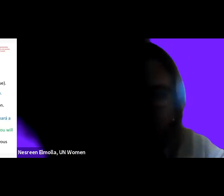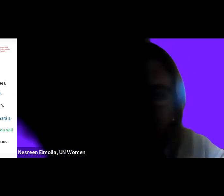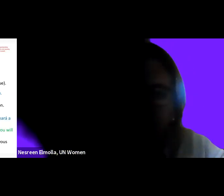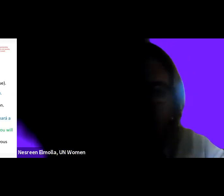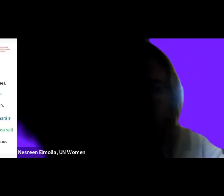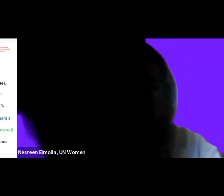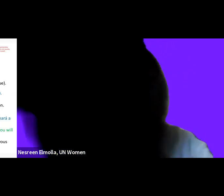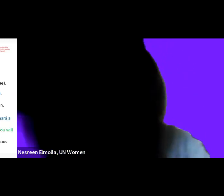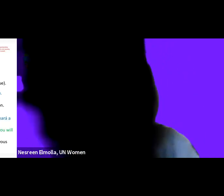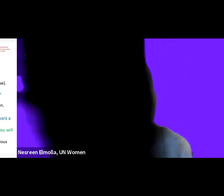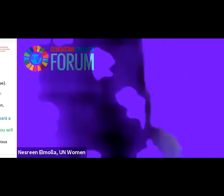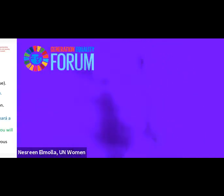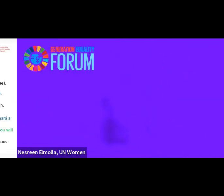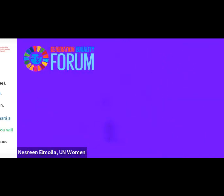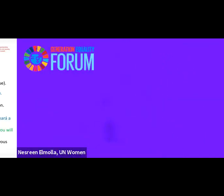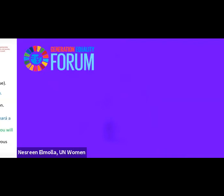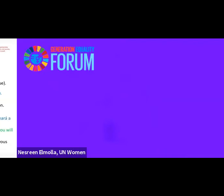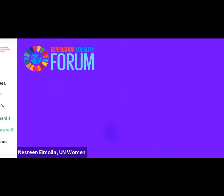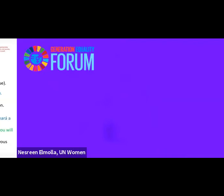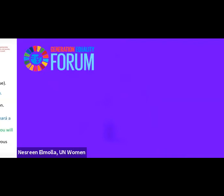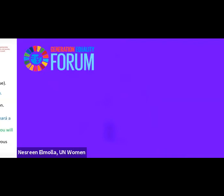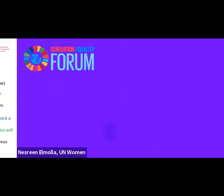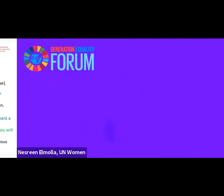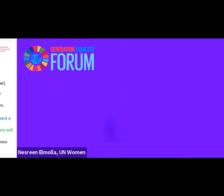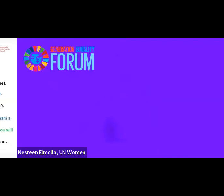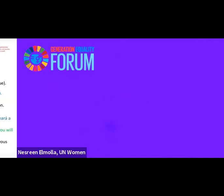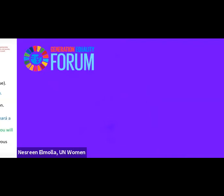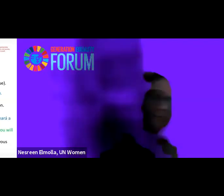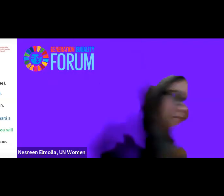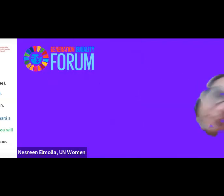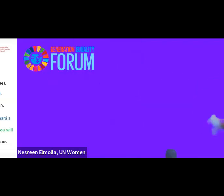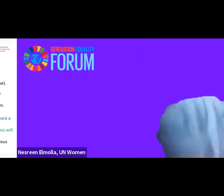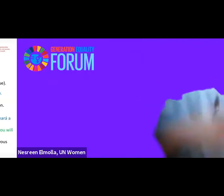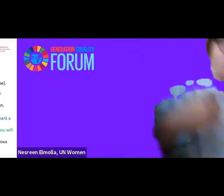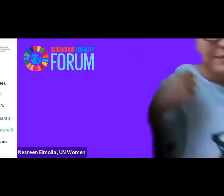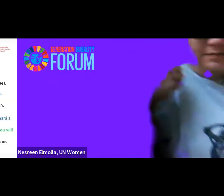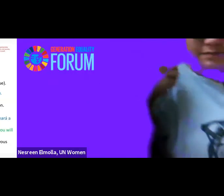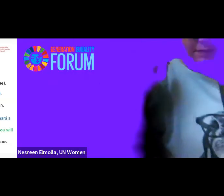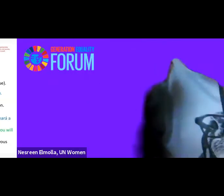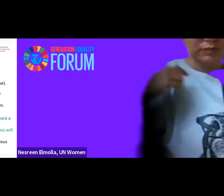well, instead of a country, that's fine as well. Thank you.